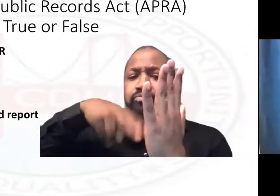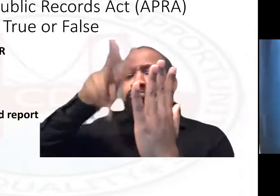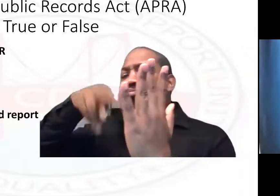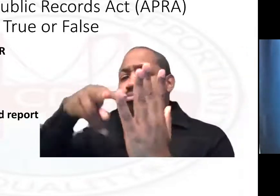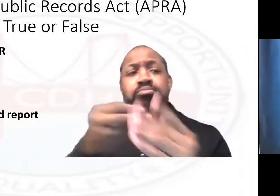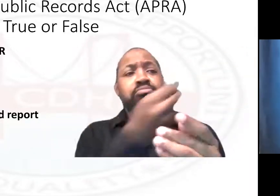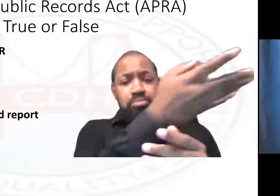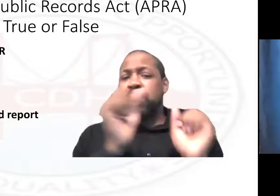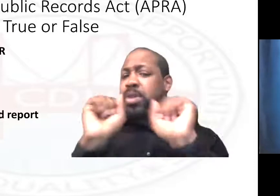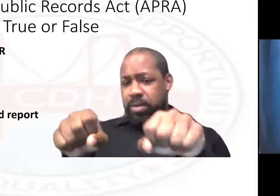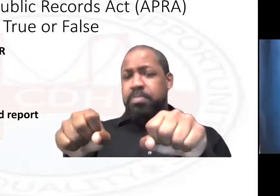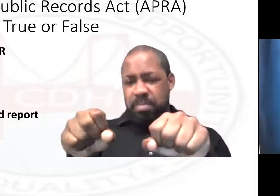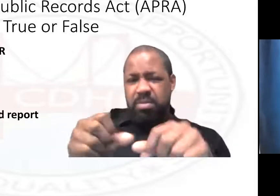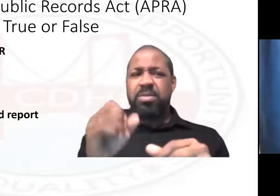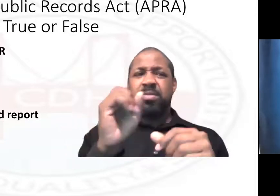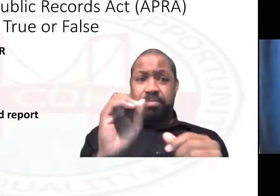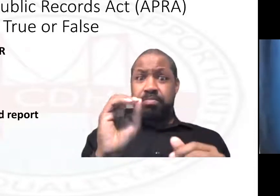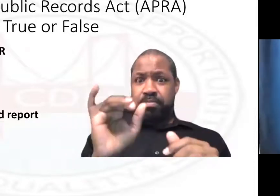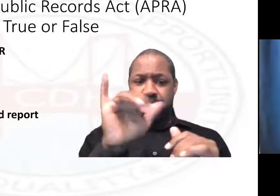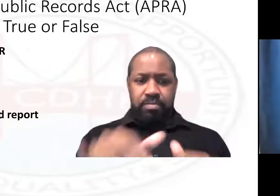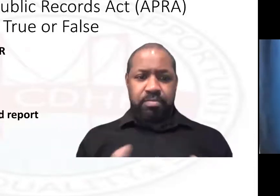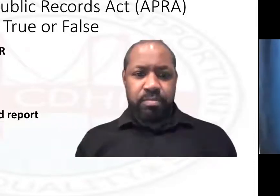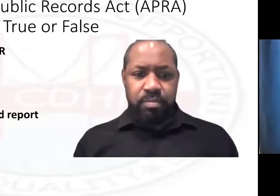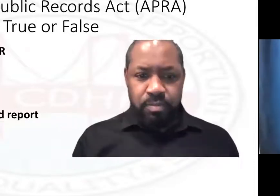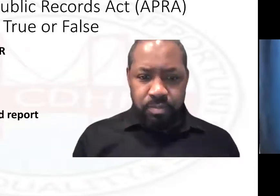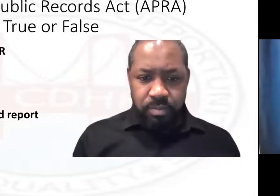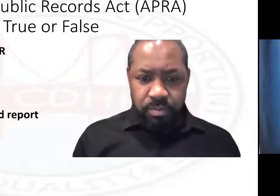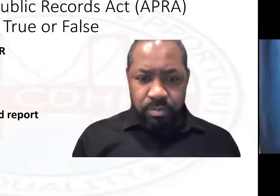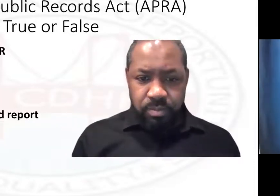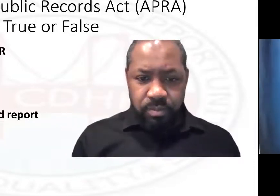then that would be provided for the public to be able to access.